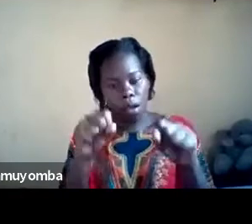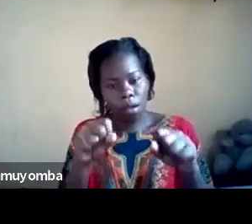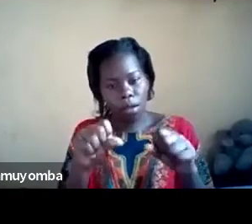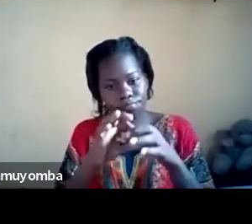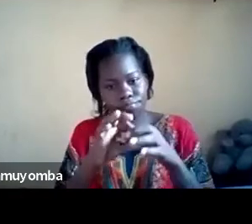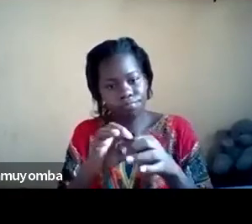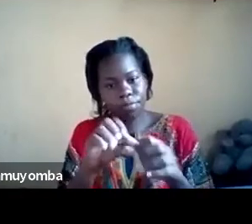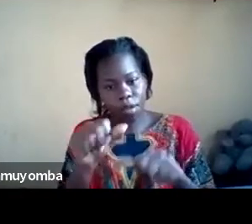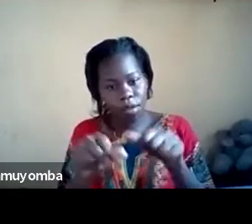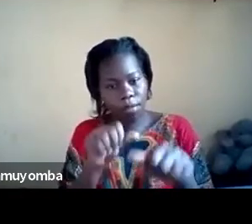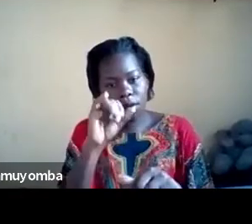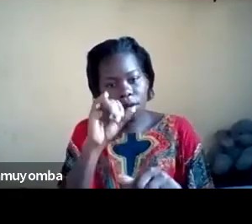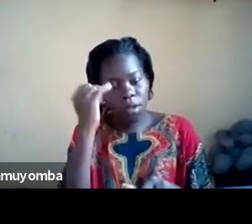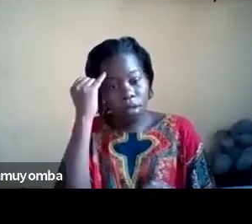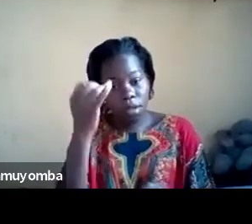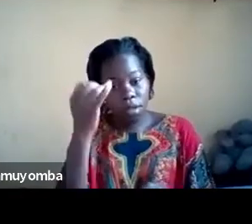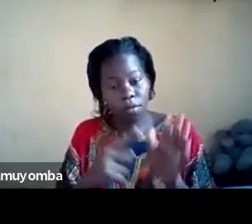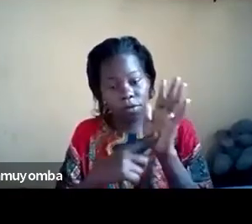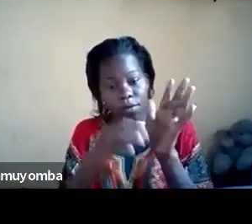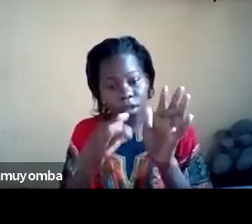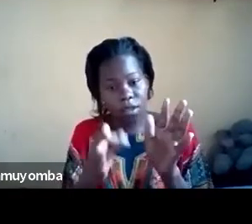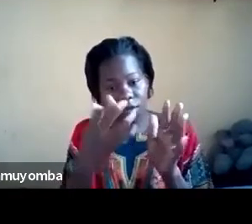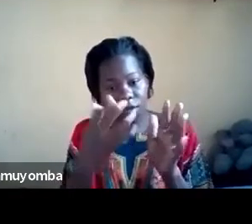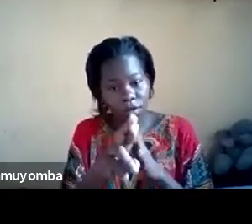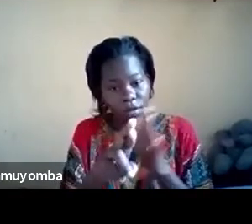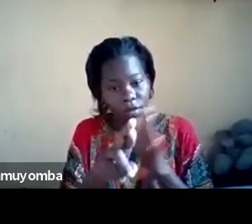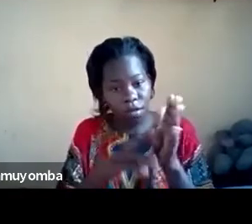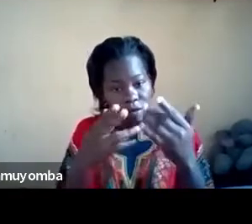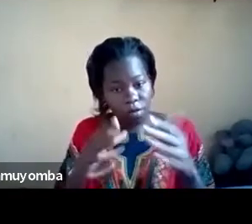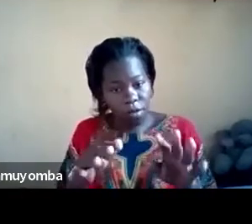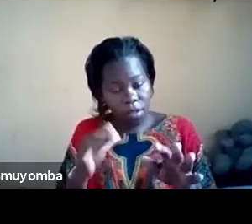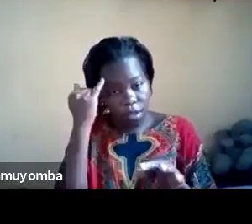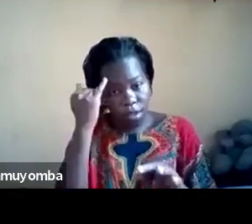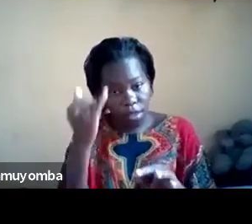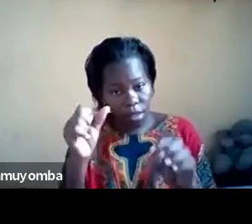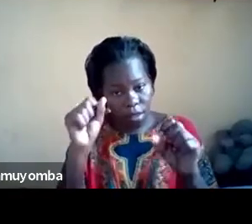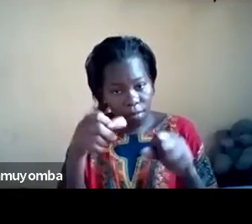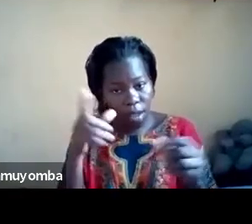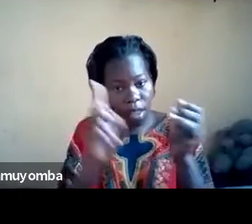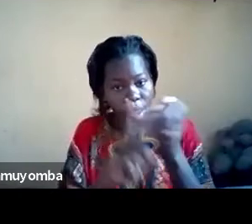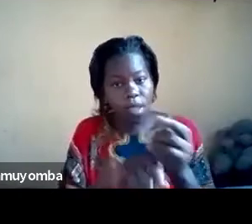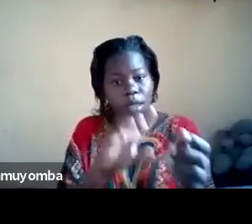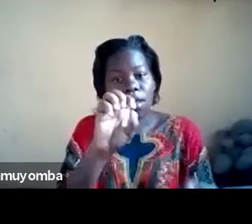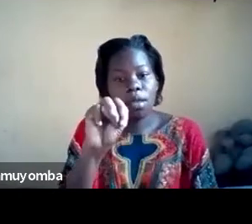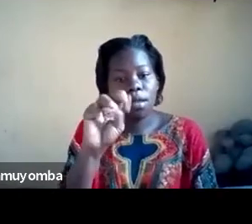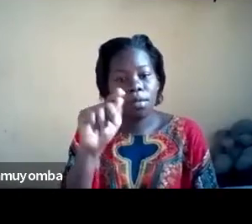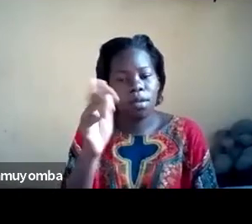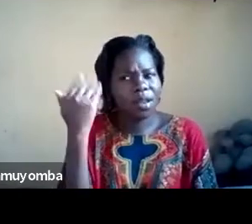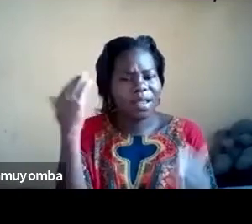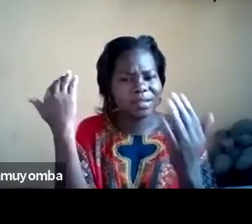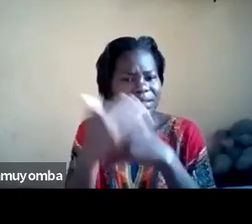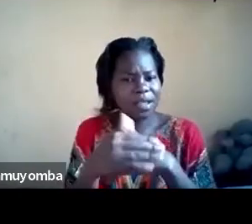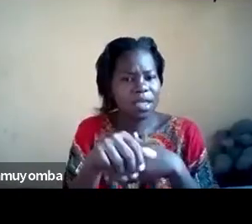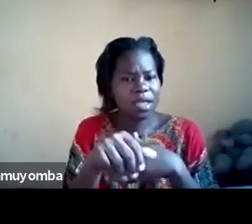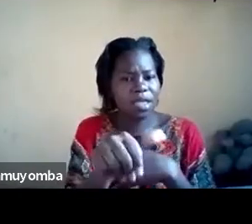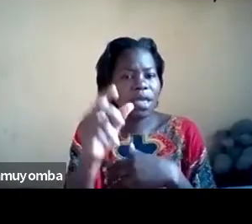should have, if you've registered your idea, you should have had an email. I think it went out last night, where everyone